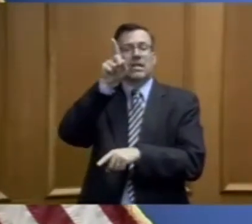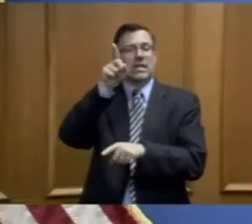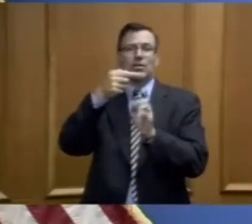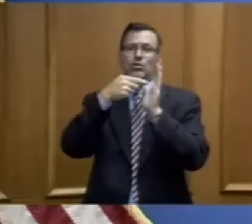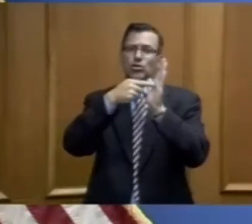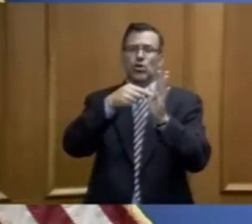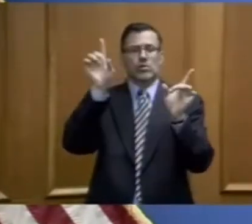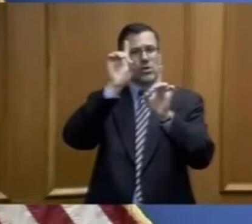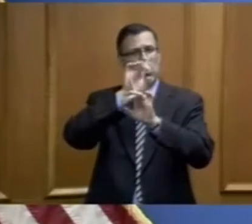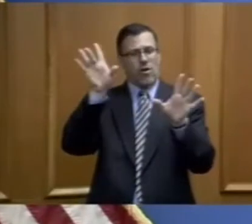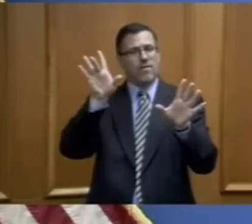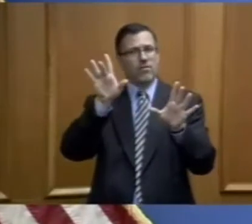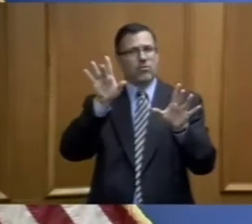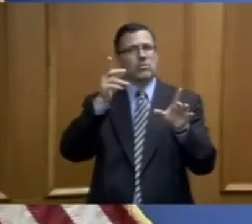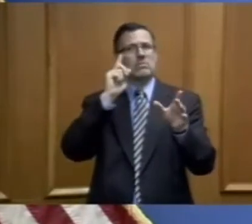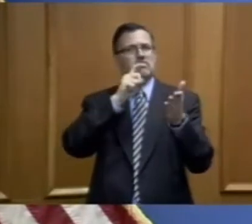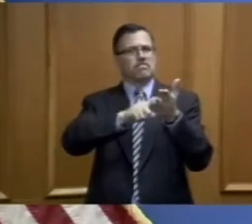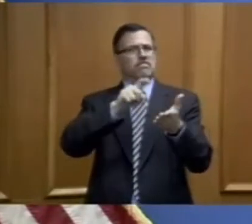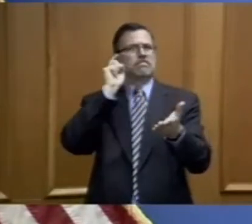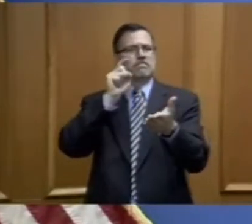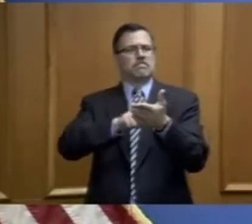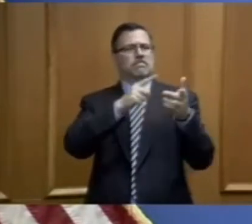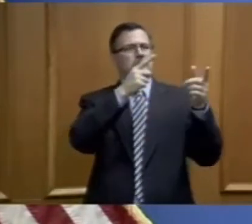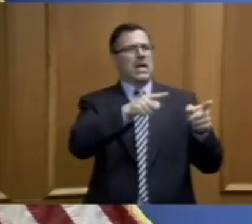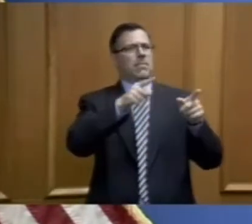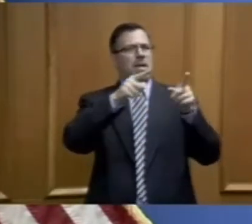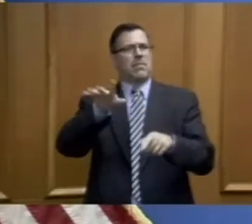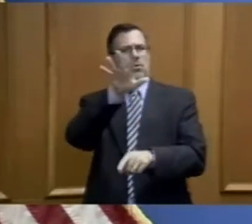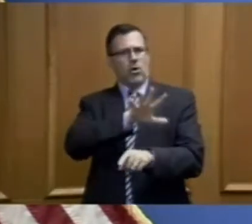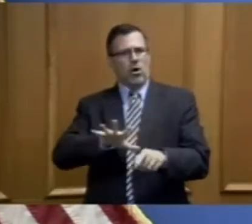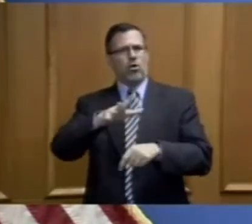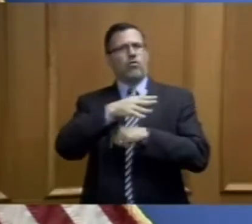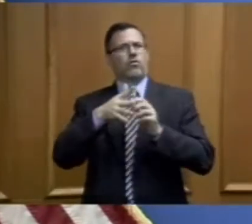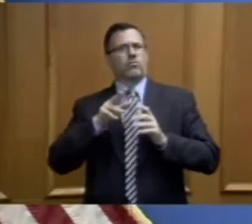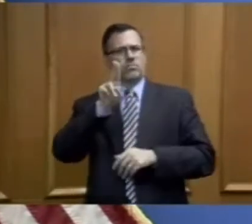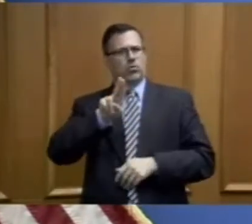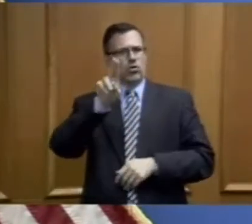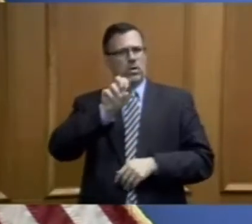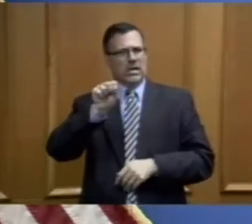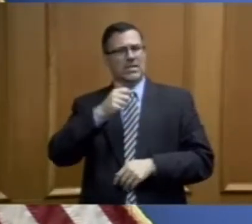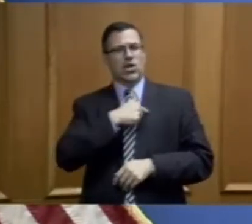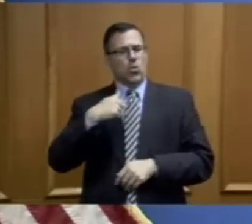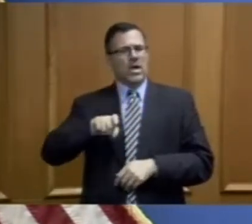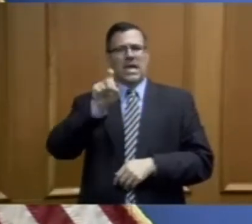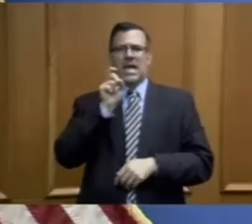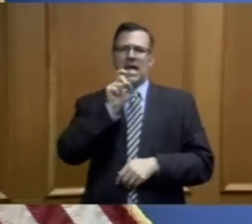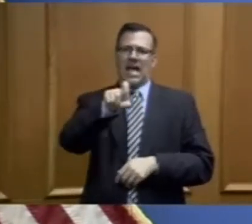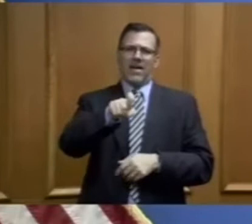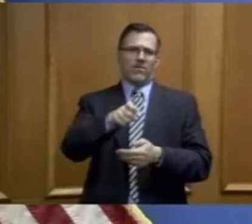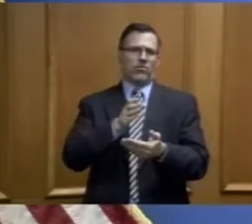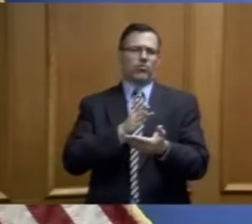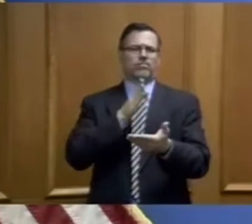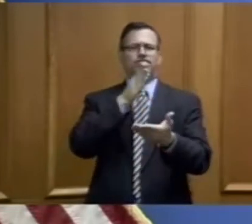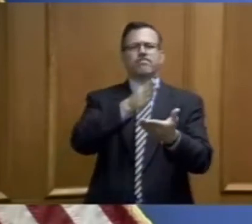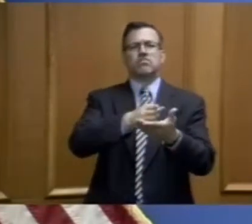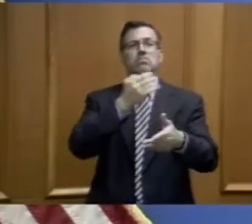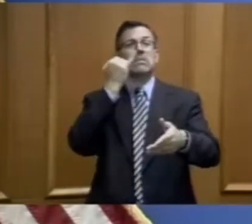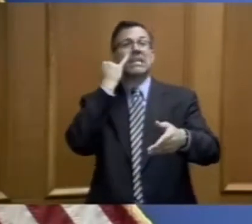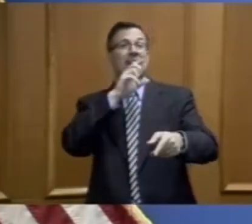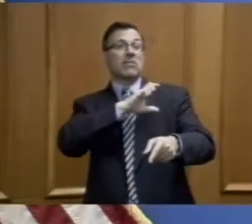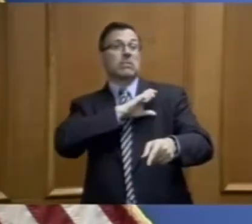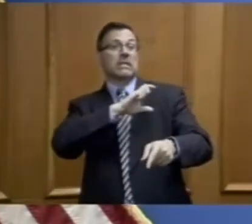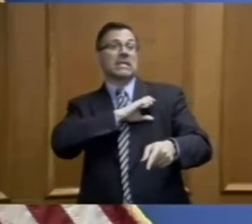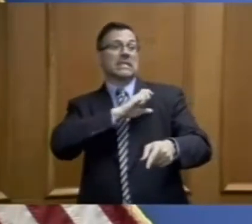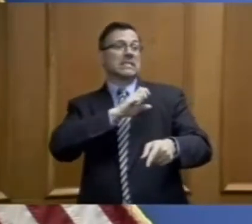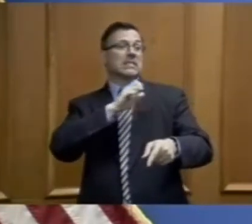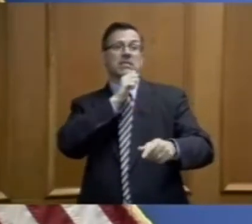country, and that we have to be committed to recognizing and calling out police brutality where it